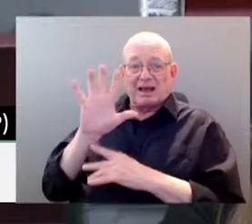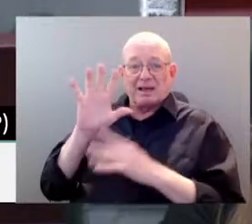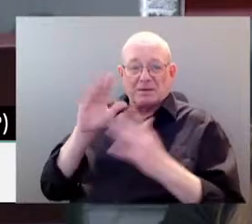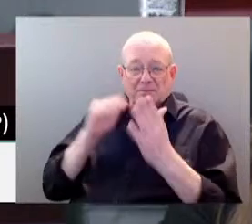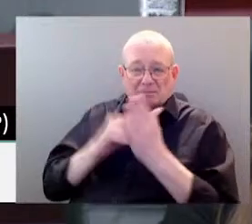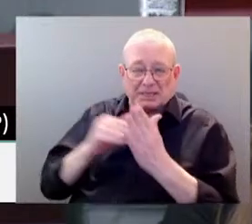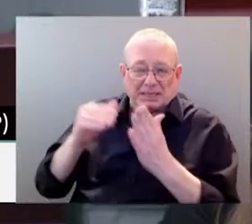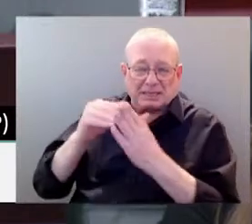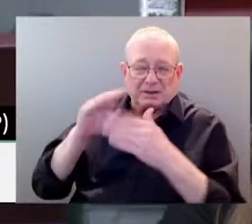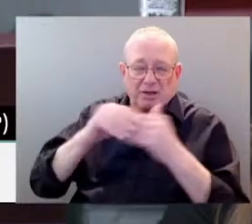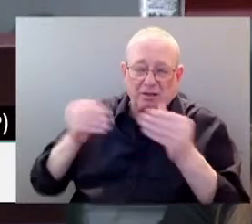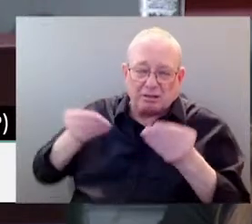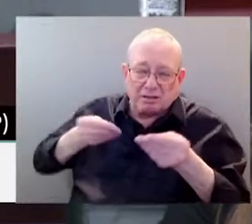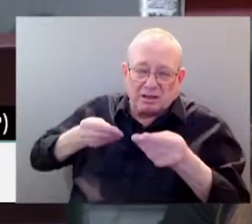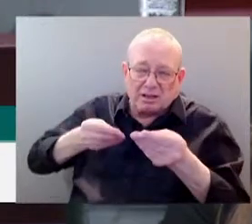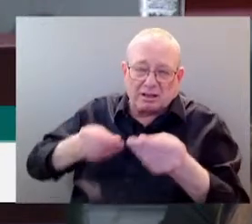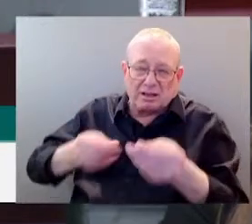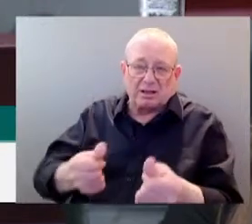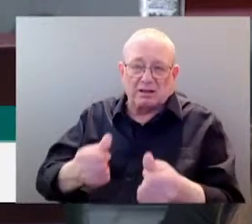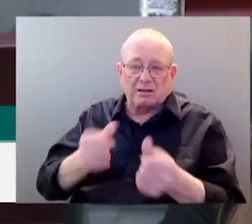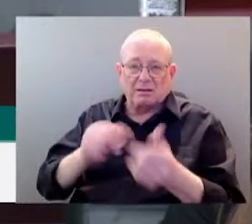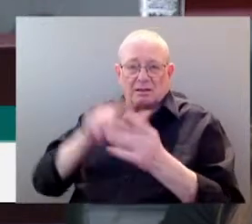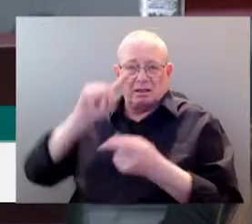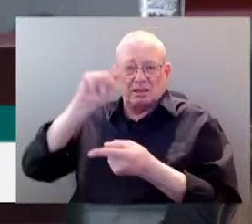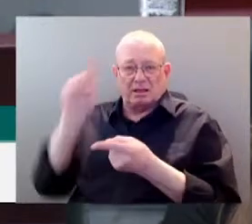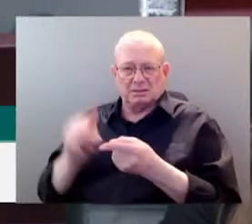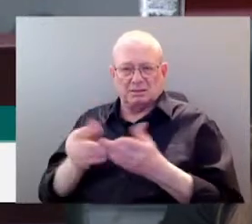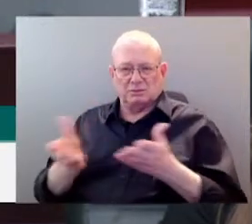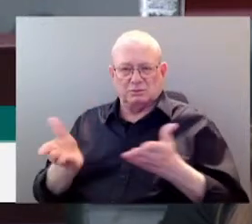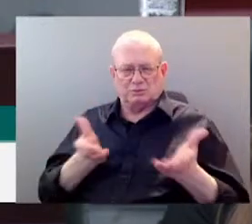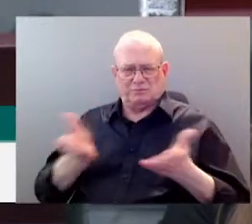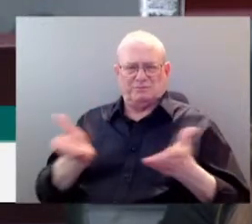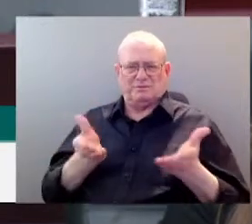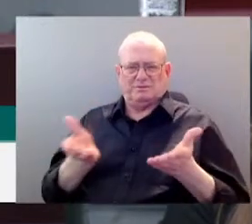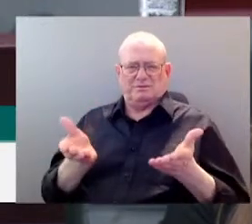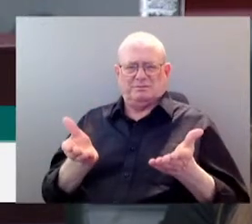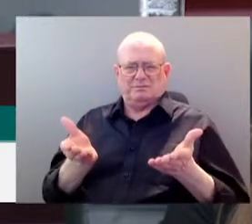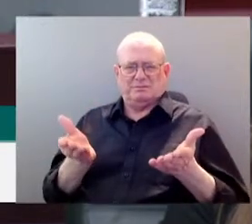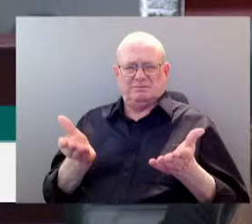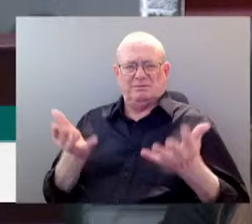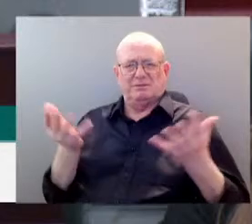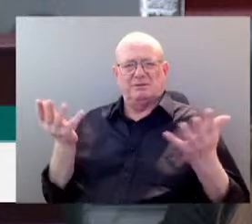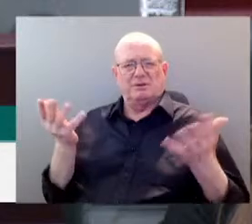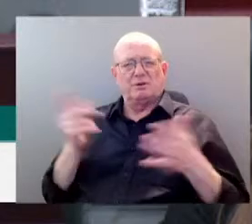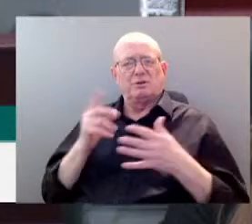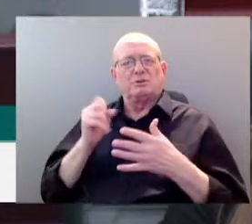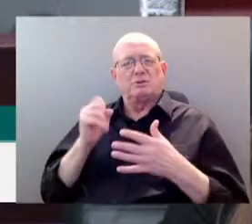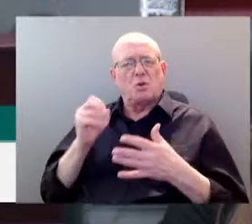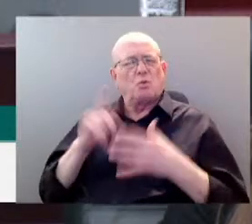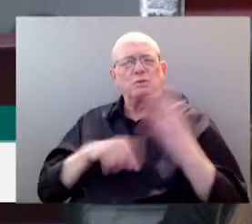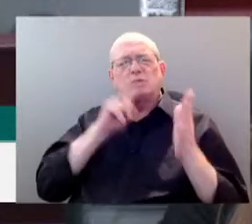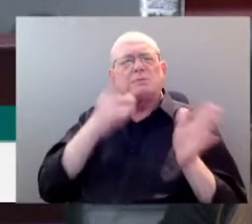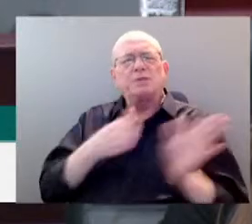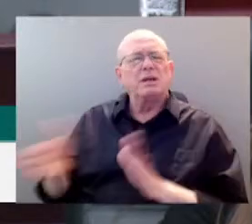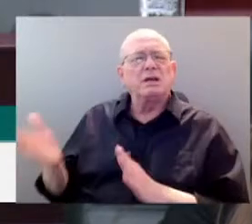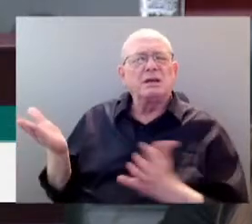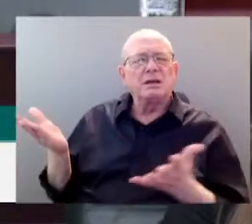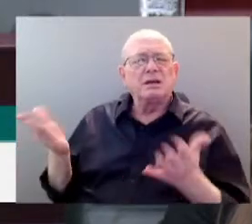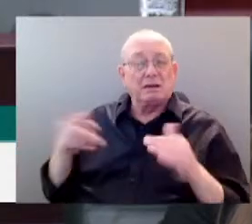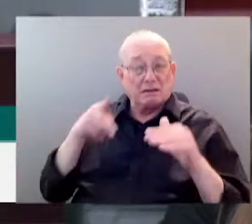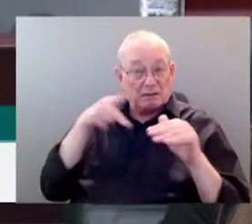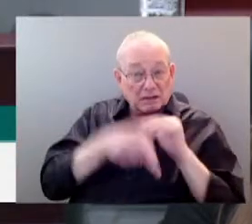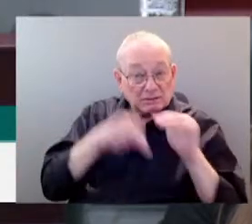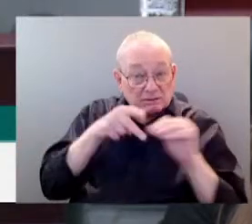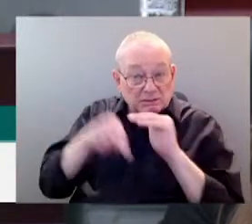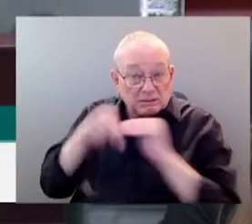services to the minister what is the UC ucp's rail plan is it to cut essential preventative care and replace it